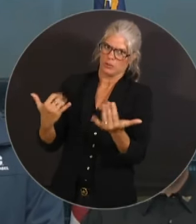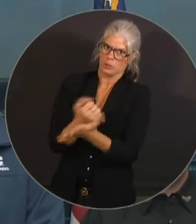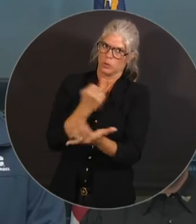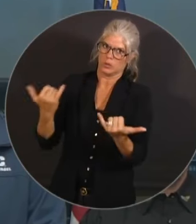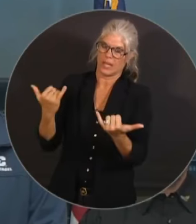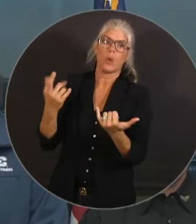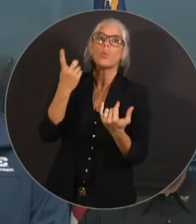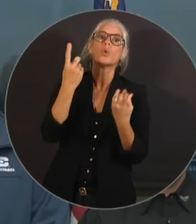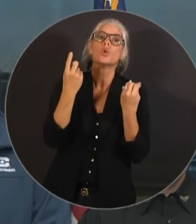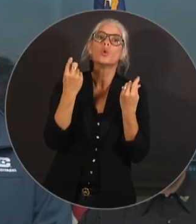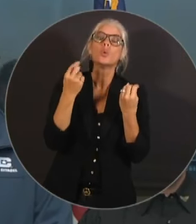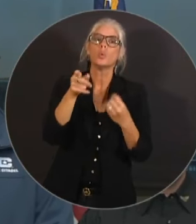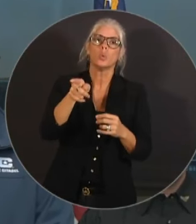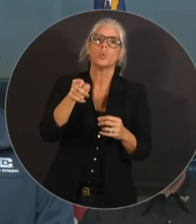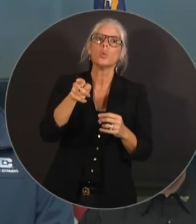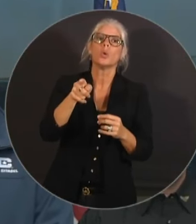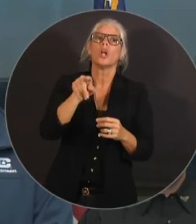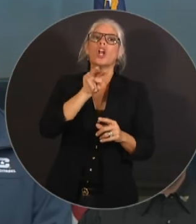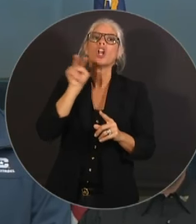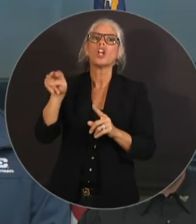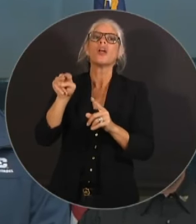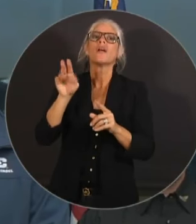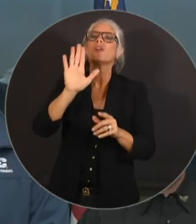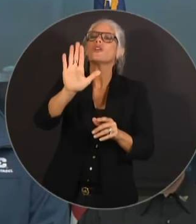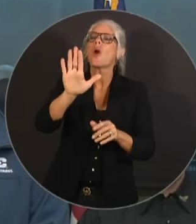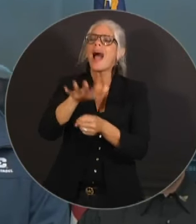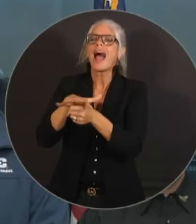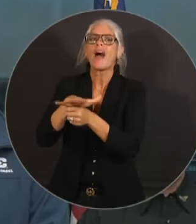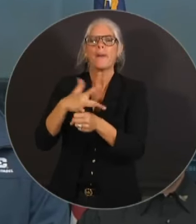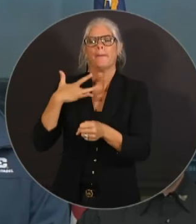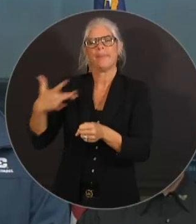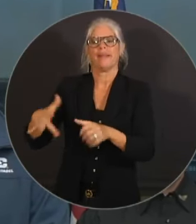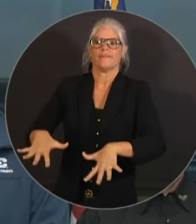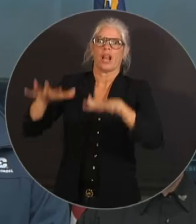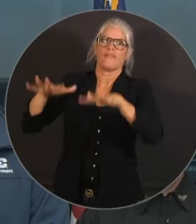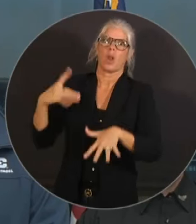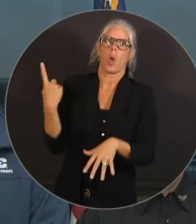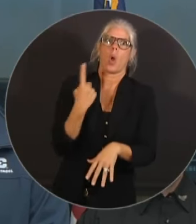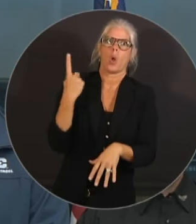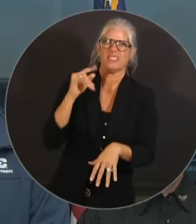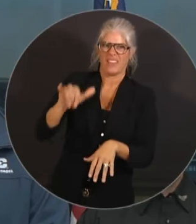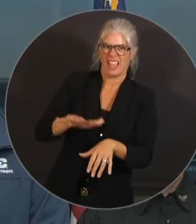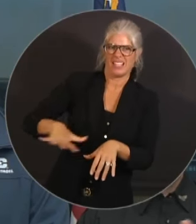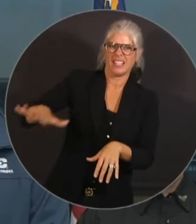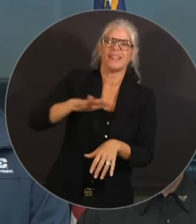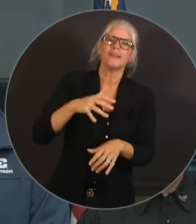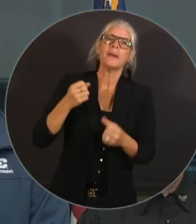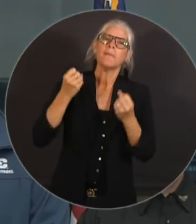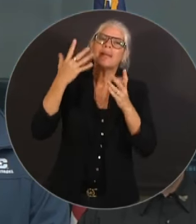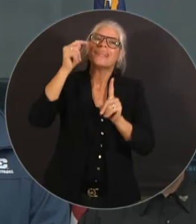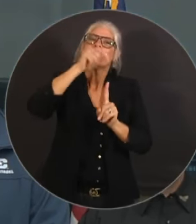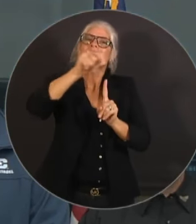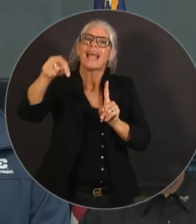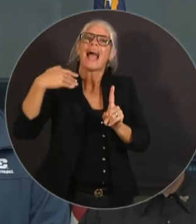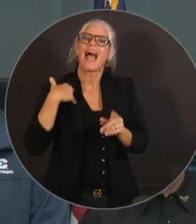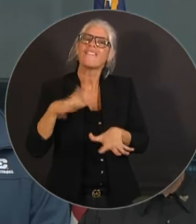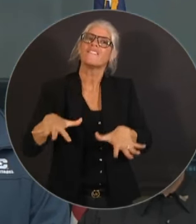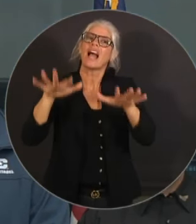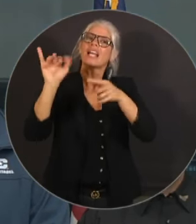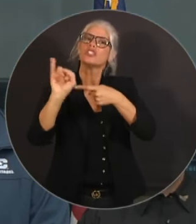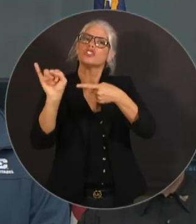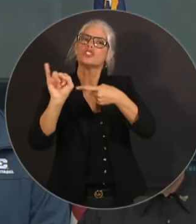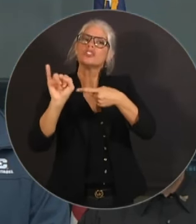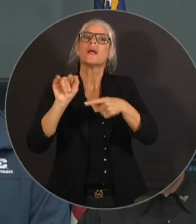finding a flood-prone community, maybe that have a lot of citizens insurance policies, and setting up tiger dams around